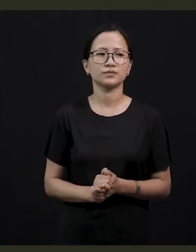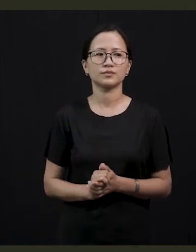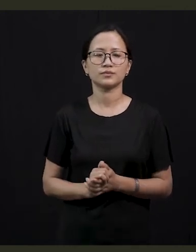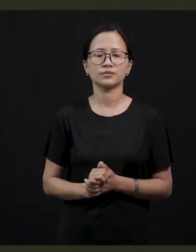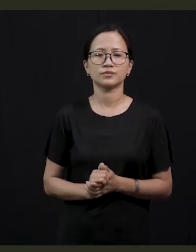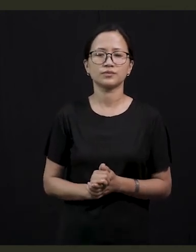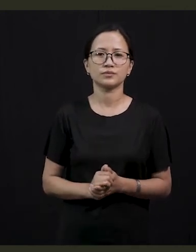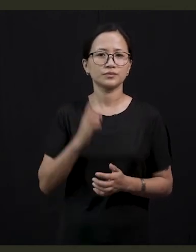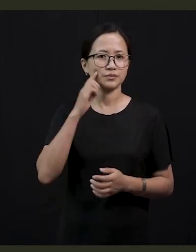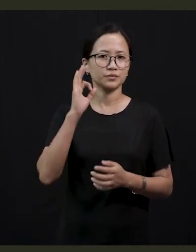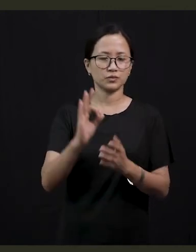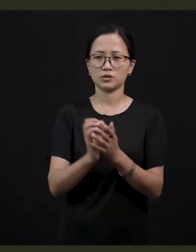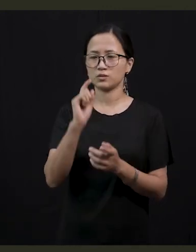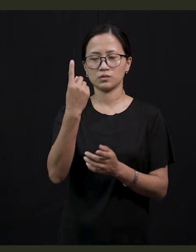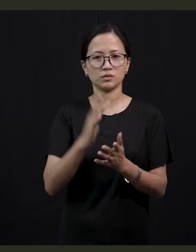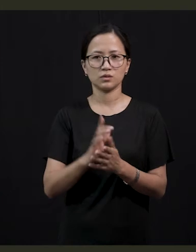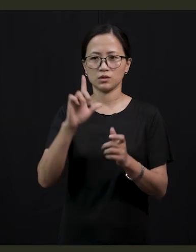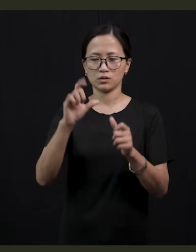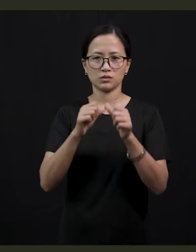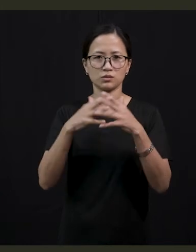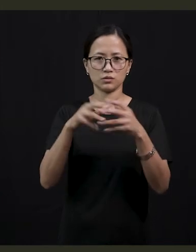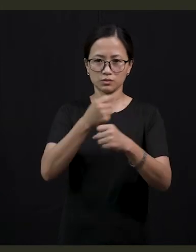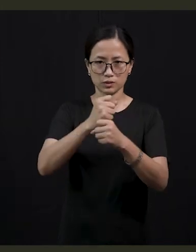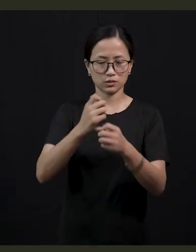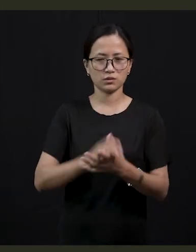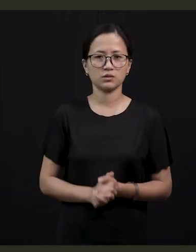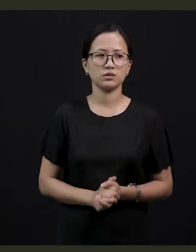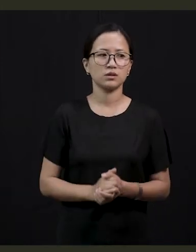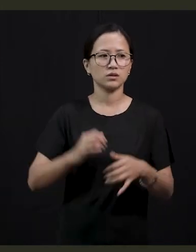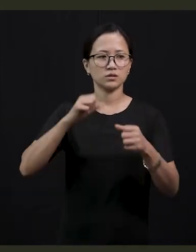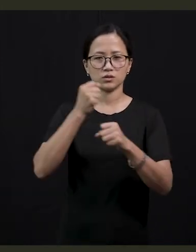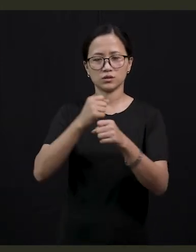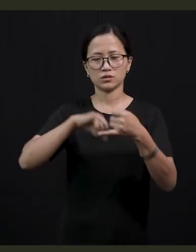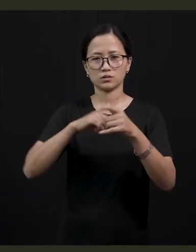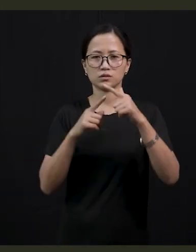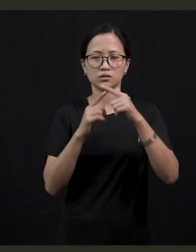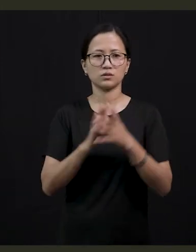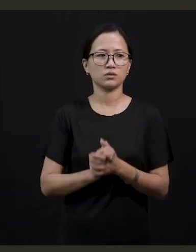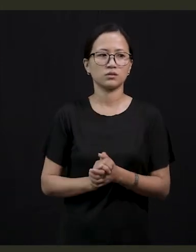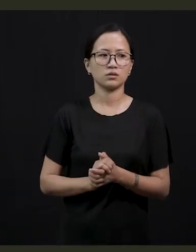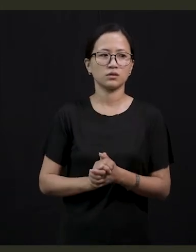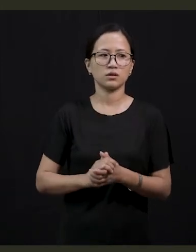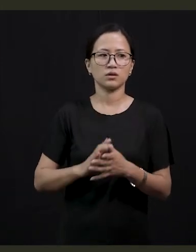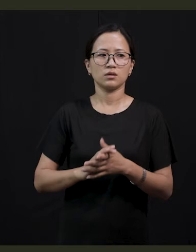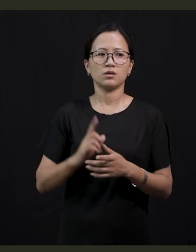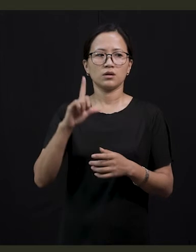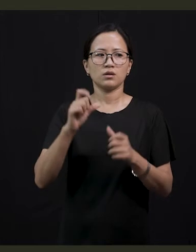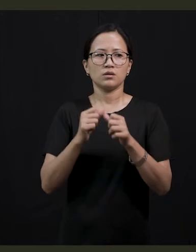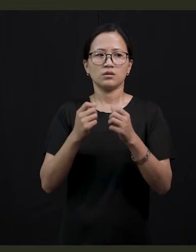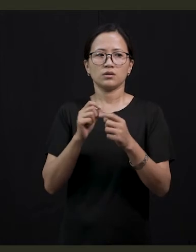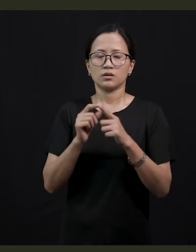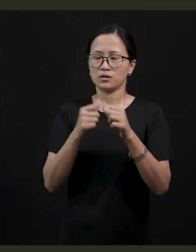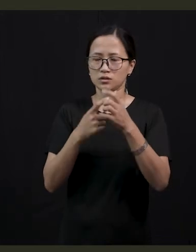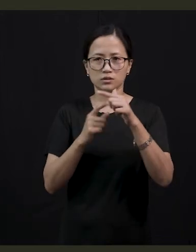first and foremost, the important one is the lawmaking. I just told you that there was one GST and Lokayukta which had the